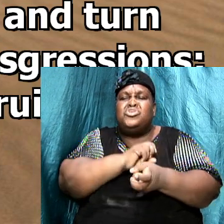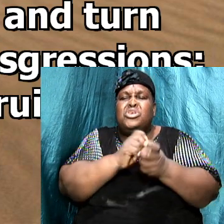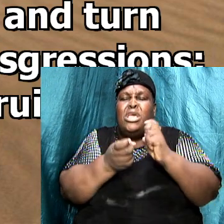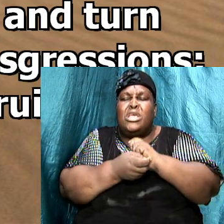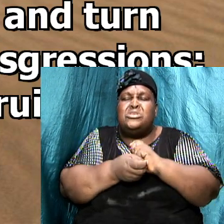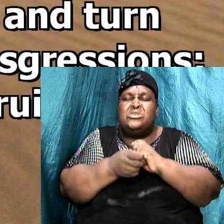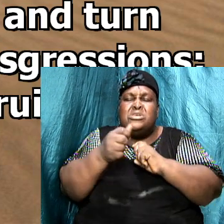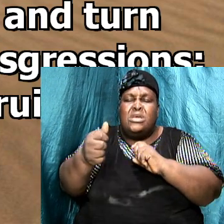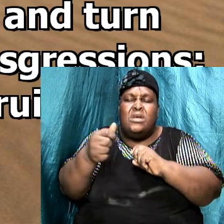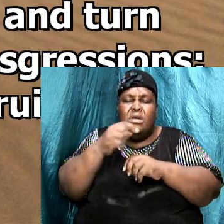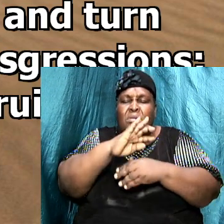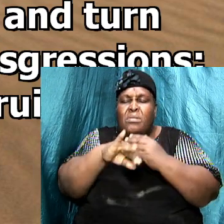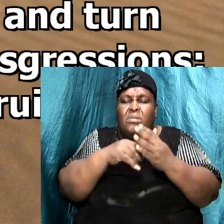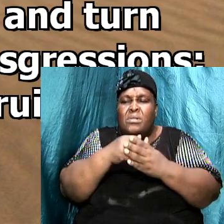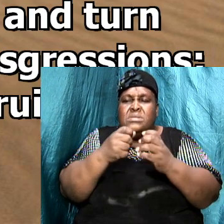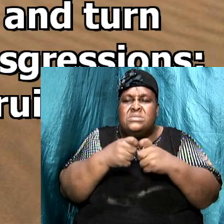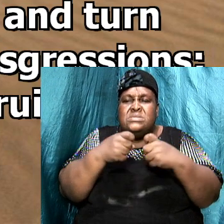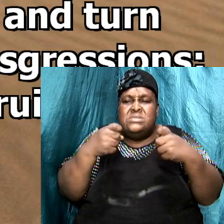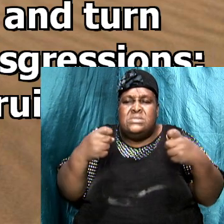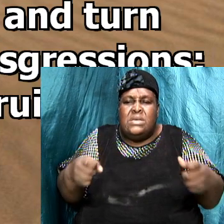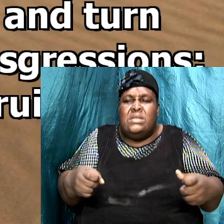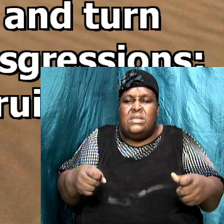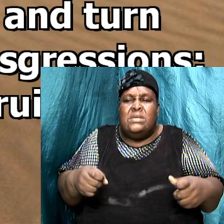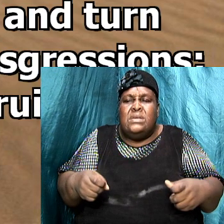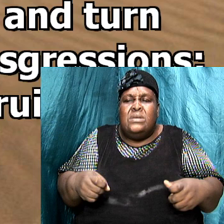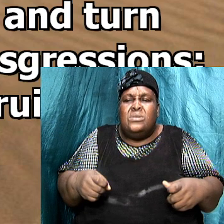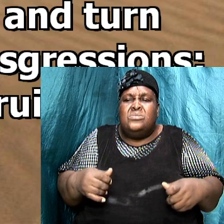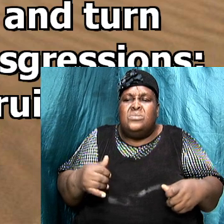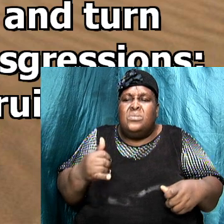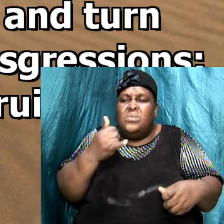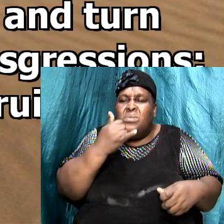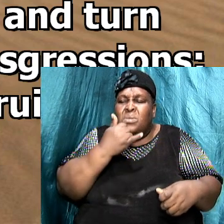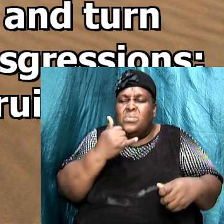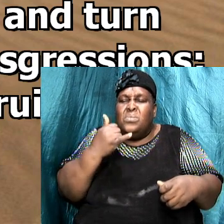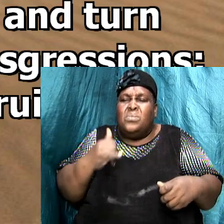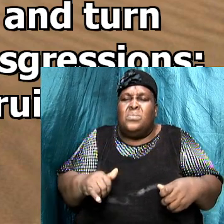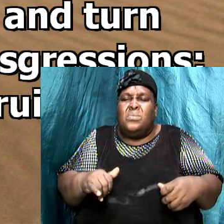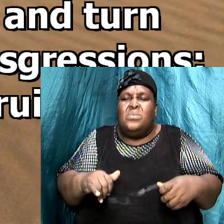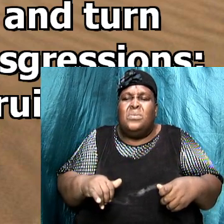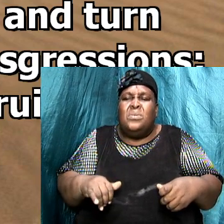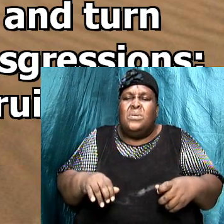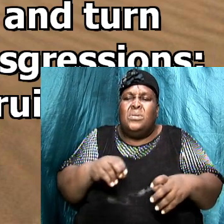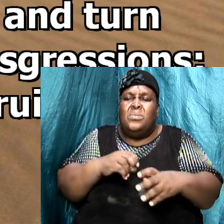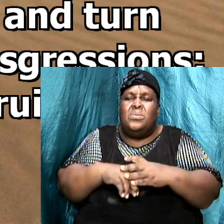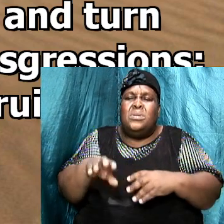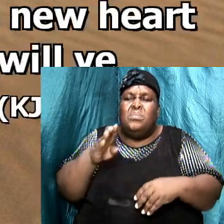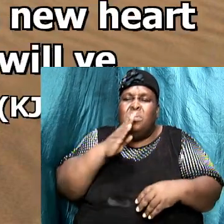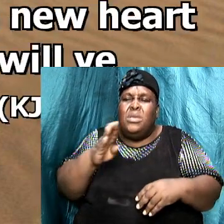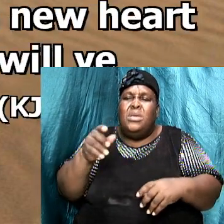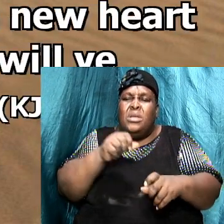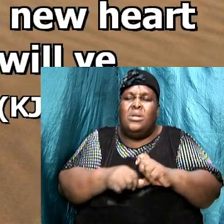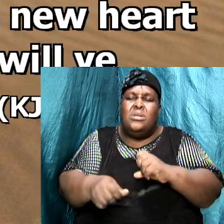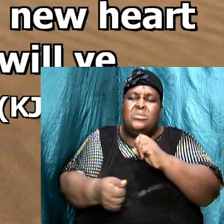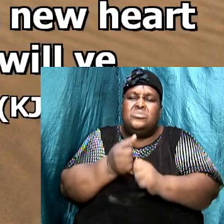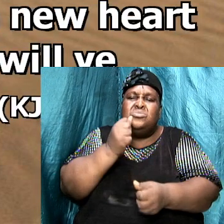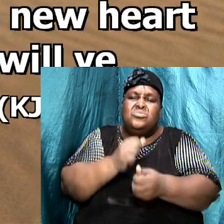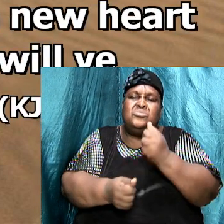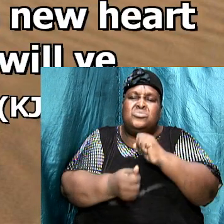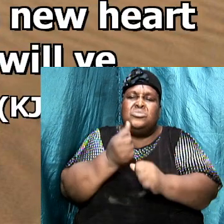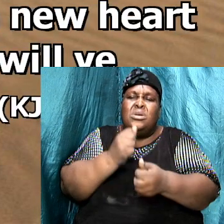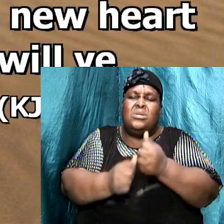your transgressions, so iniquity shall not be your ruin. So repent and turn